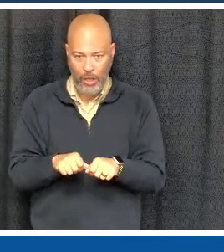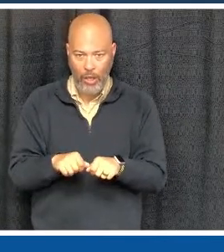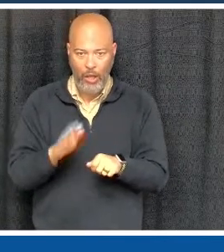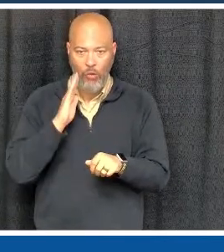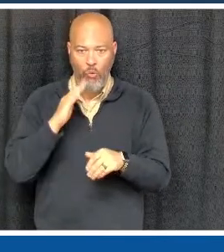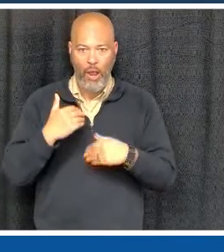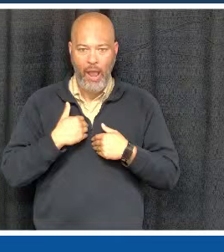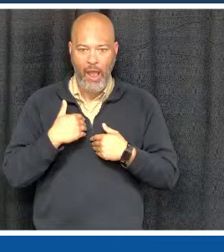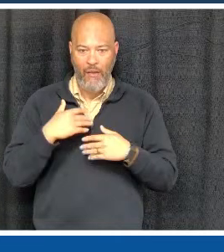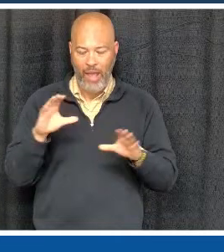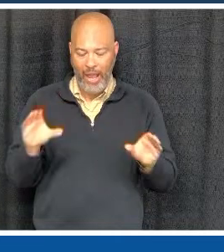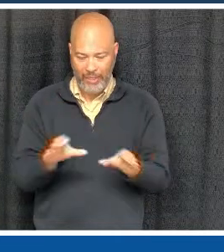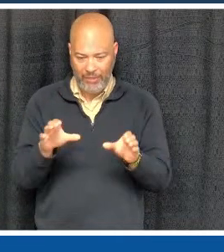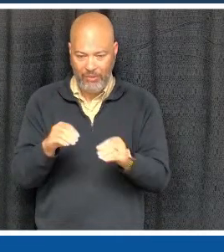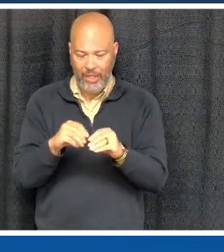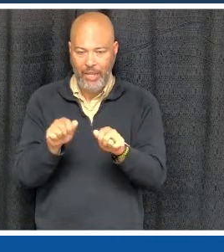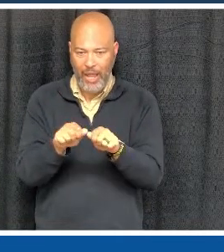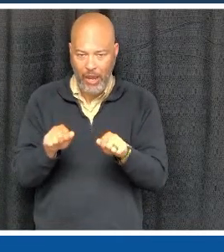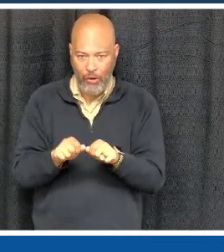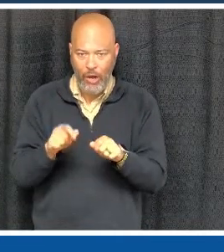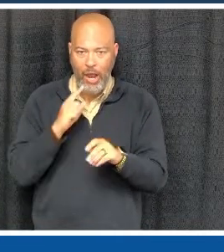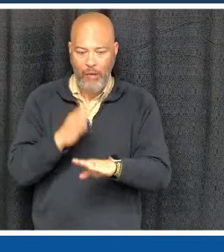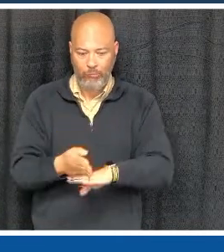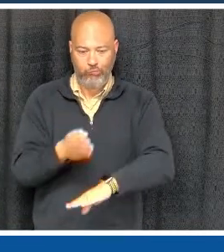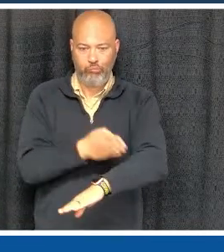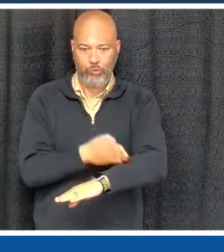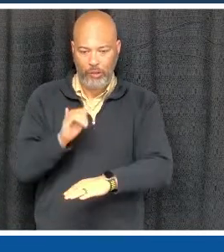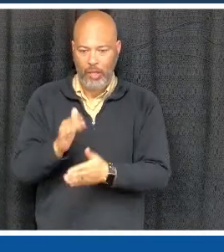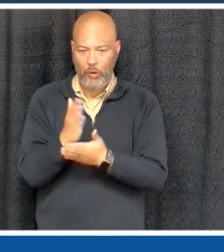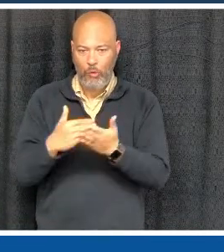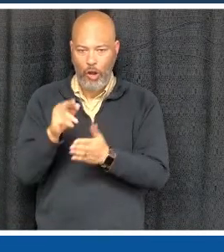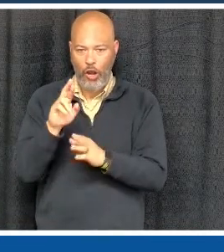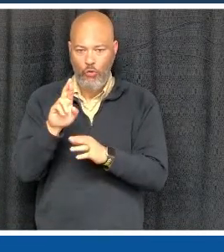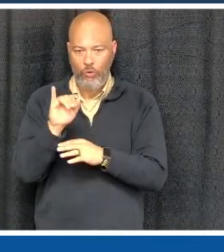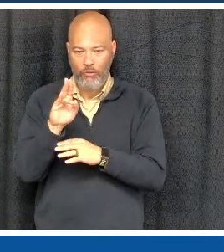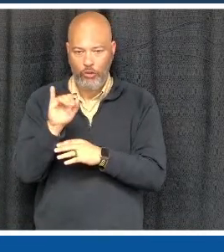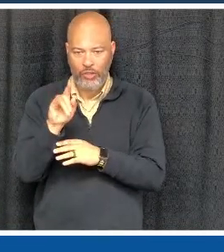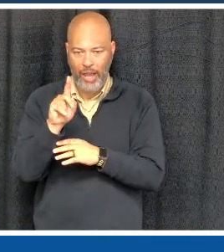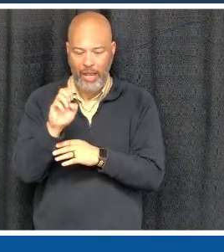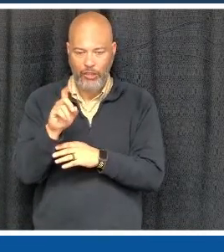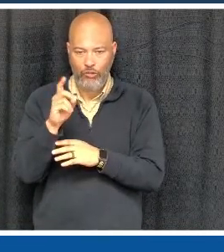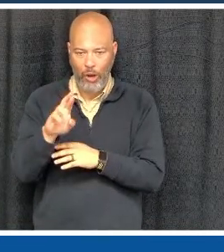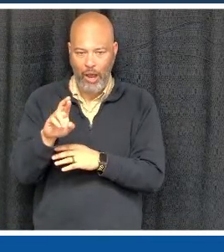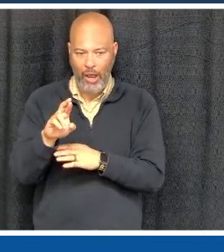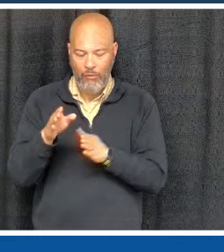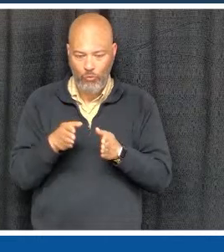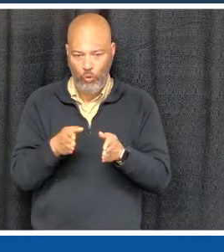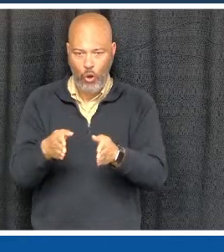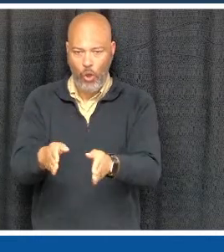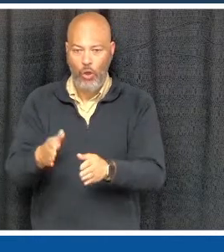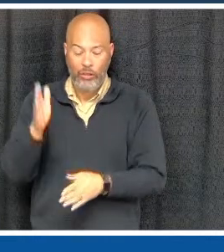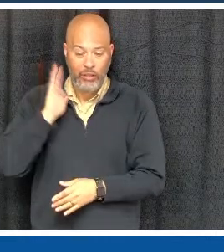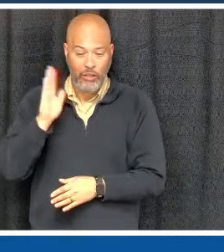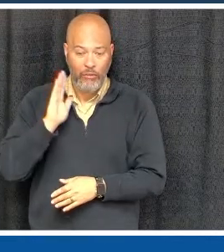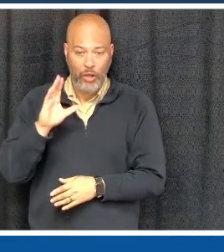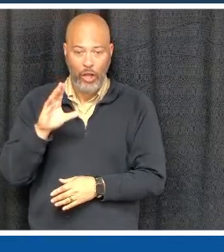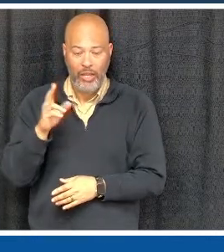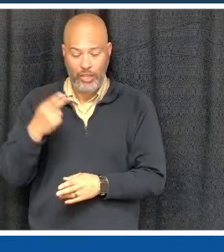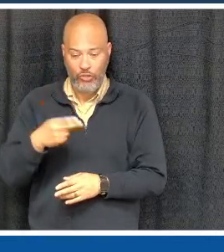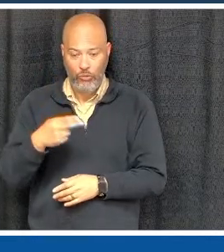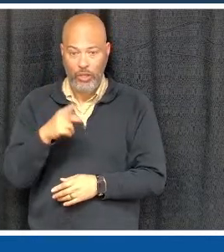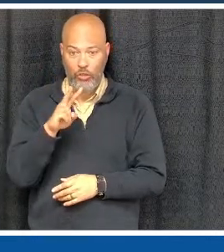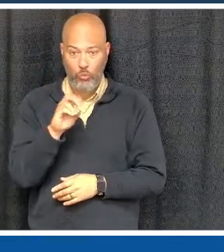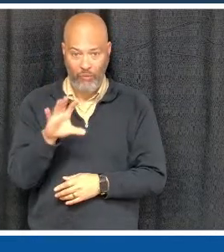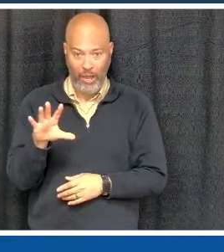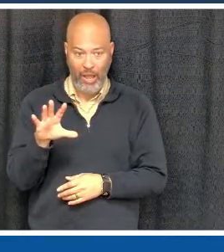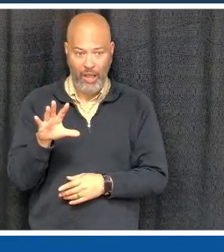additional economic activity in the area, and enhance this portion of Riverside Drive corridor. Previous zoning history, in